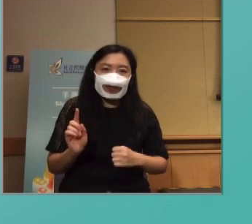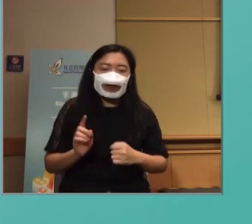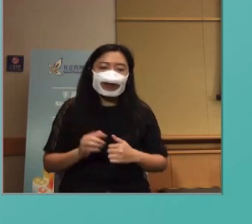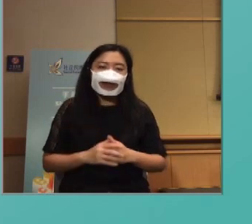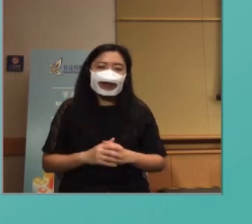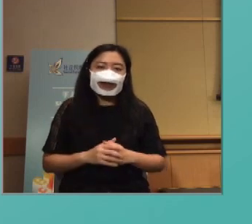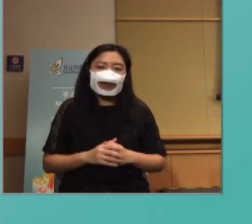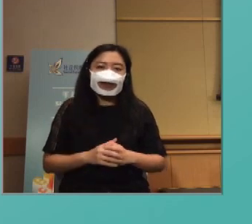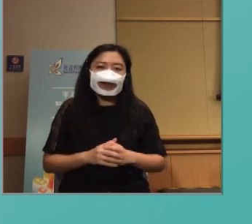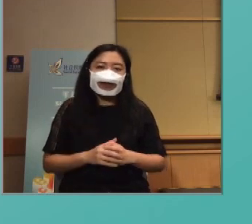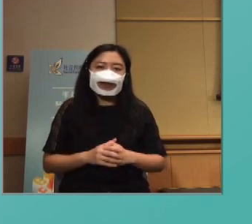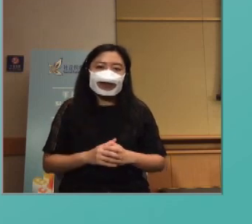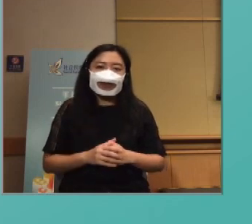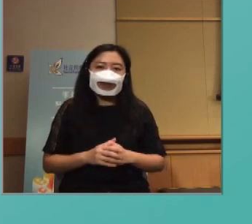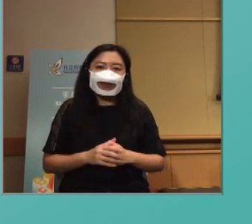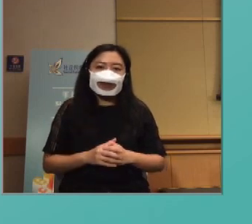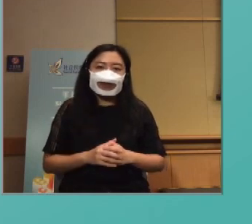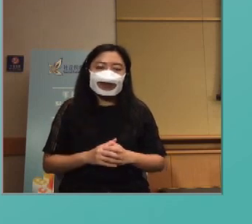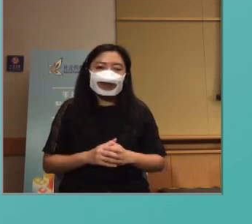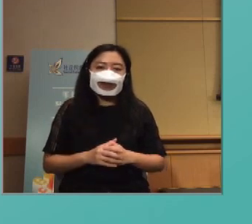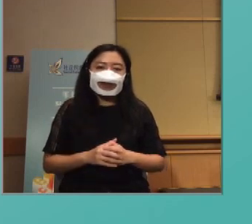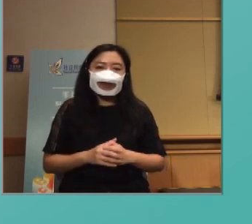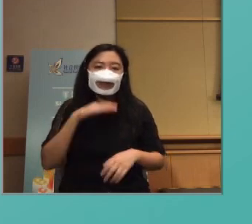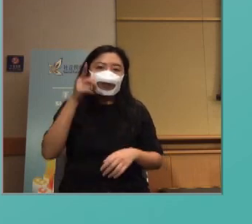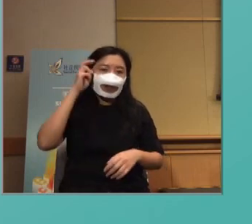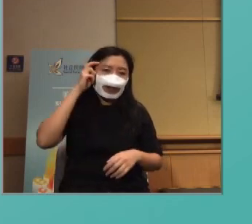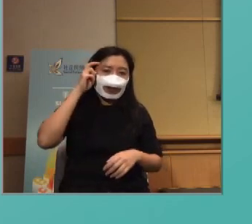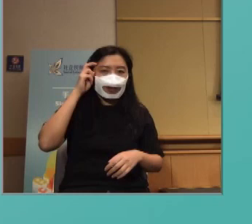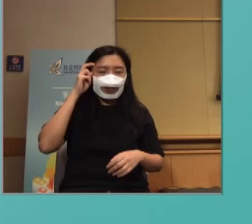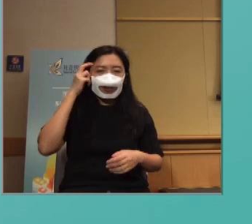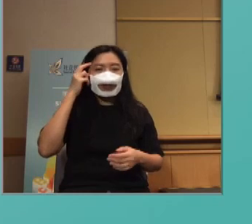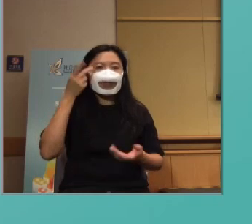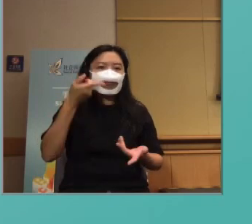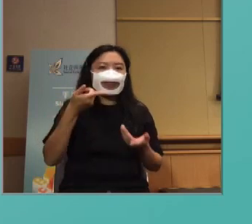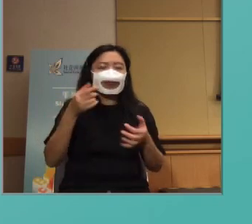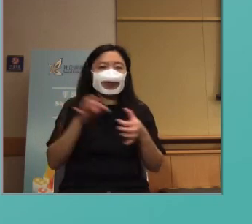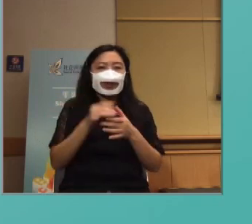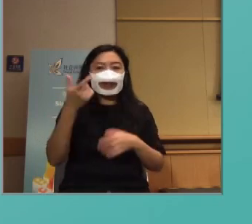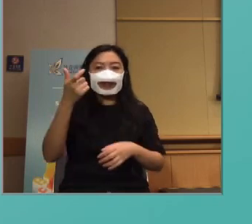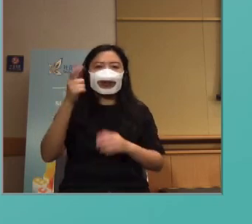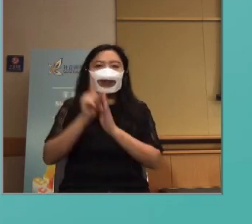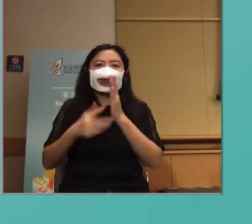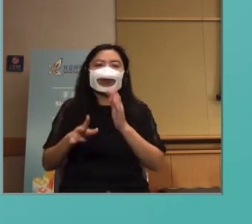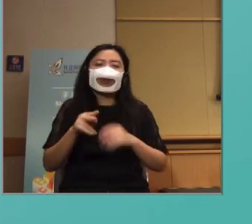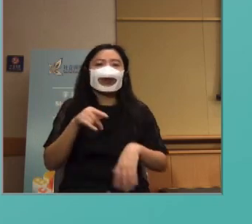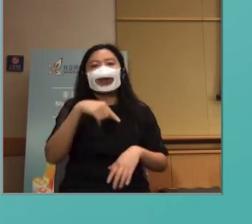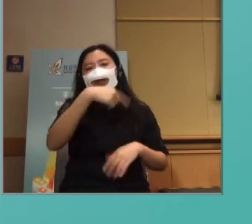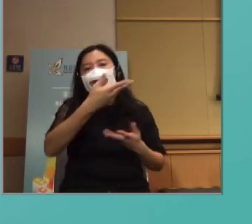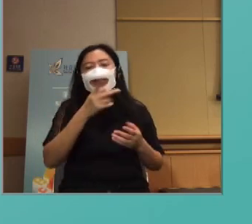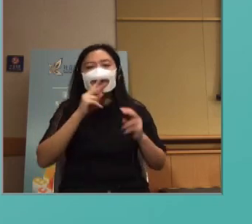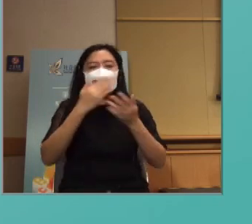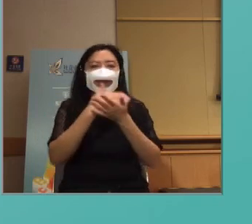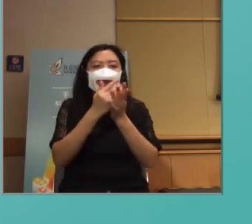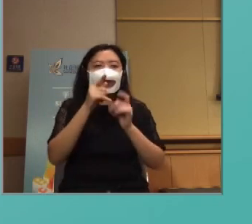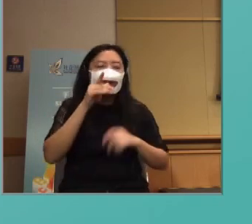the key currencies like Ether or Solana or Luna, um, have gone